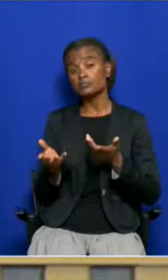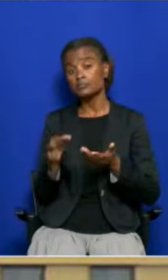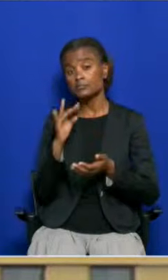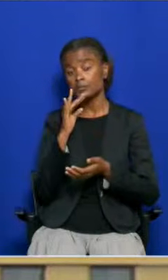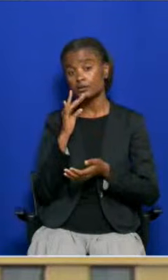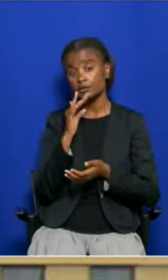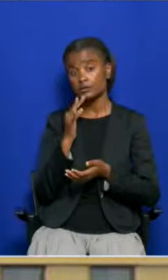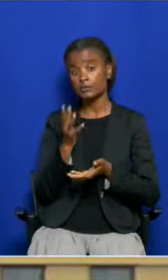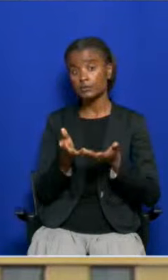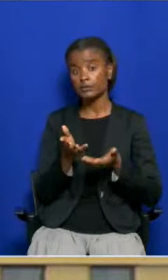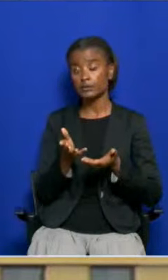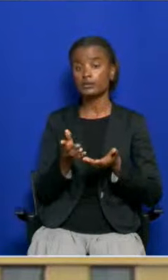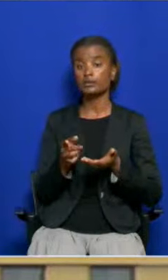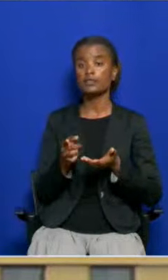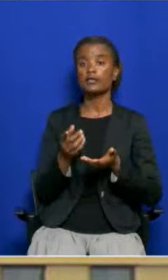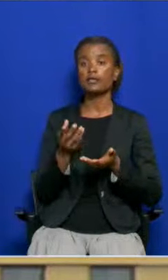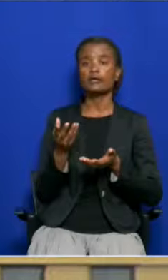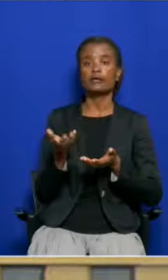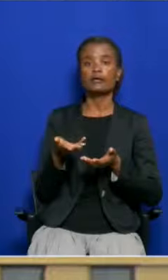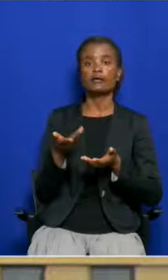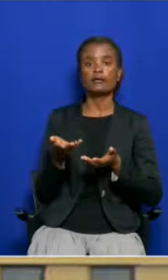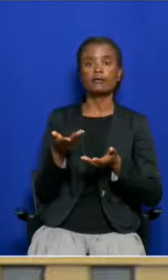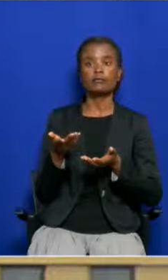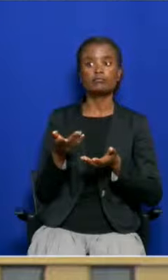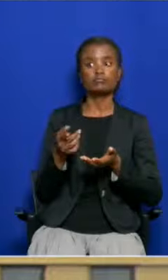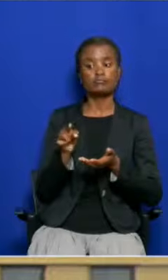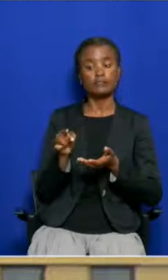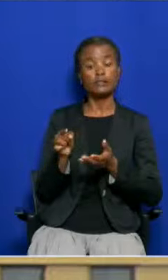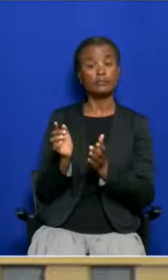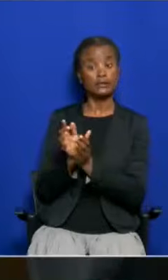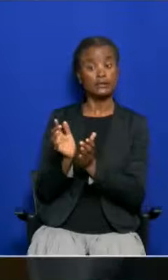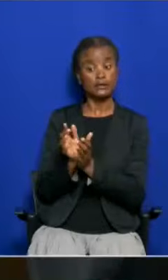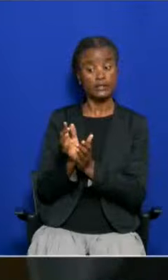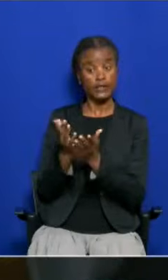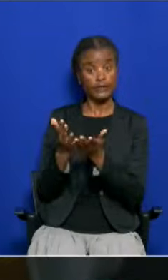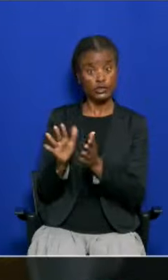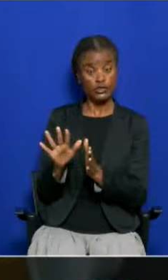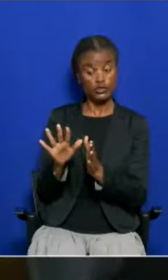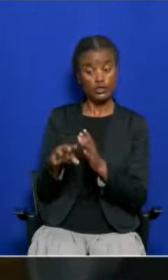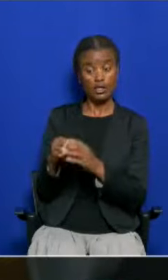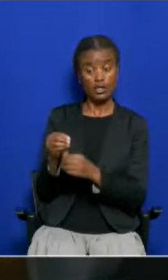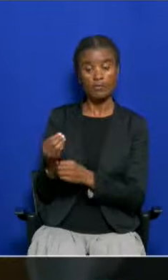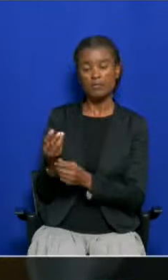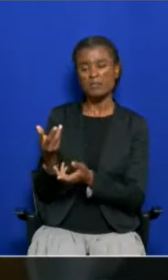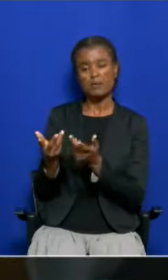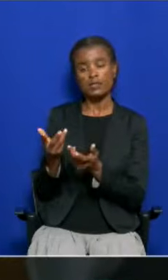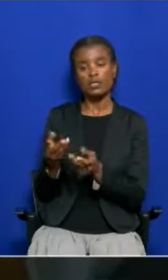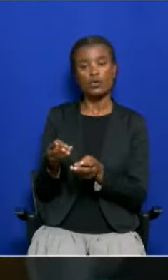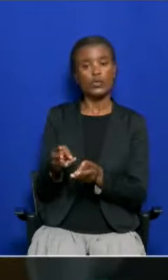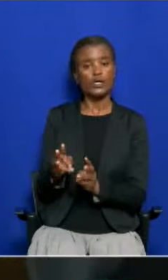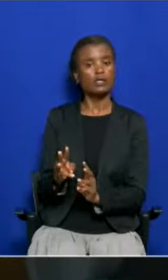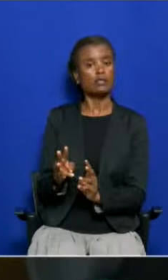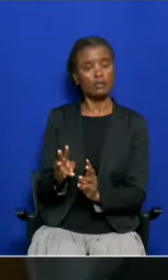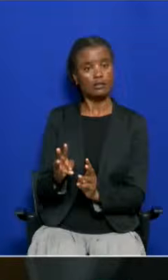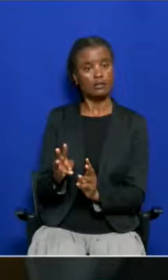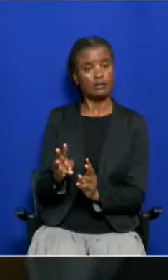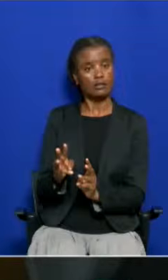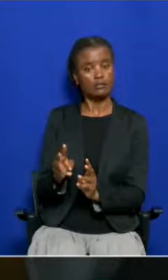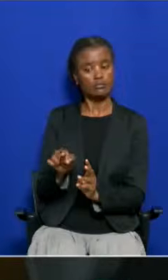well, coming out of that meeting, there would have been some mechanism to take the matter